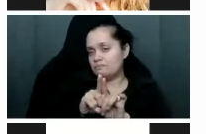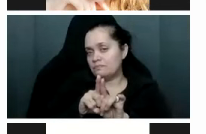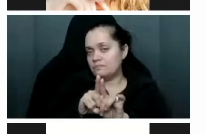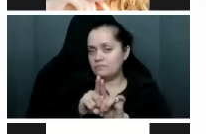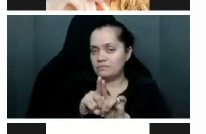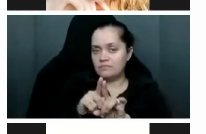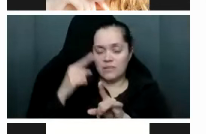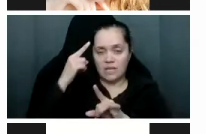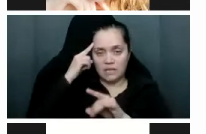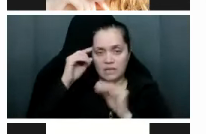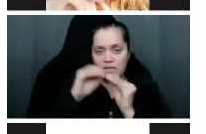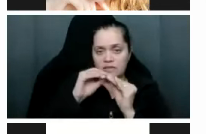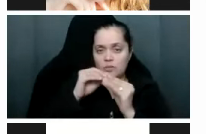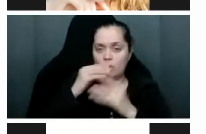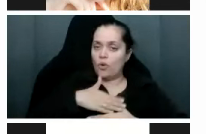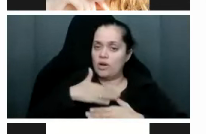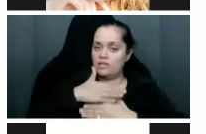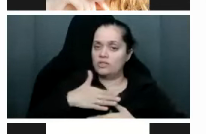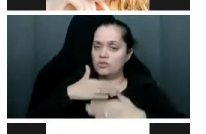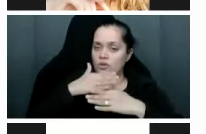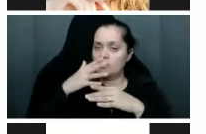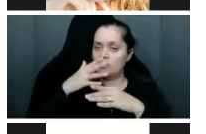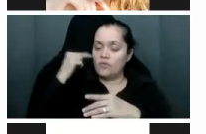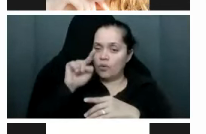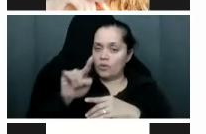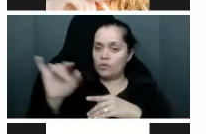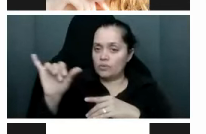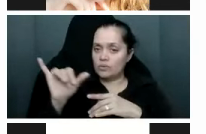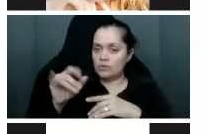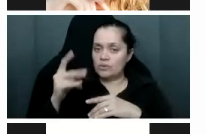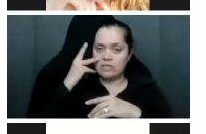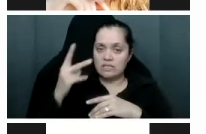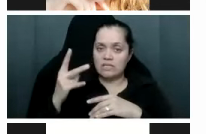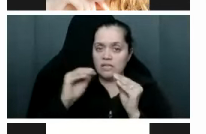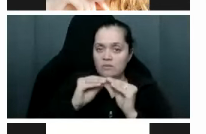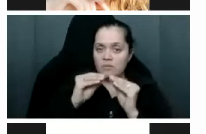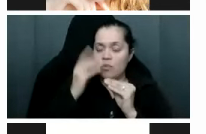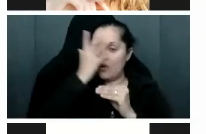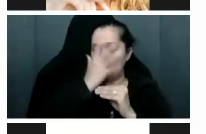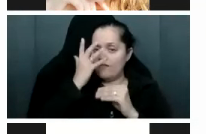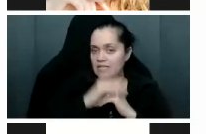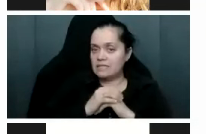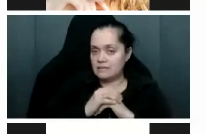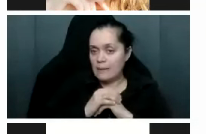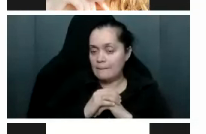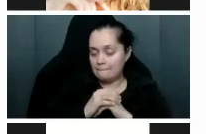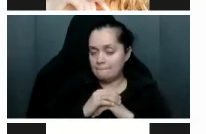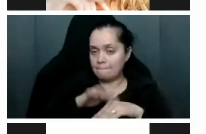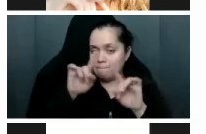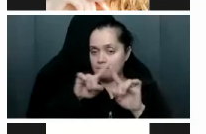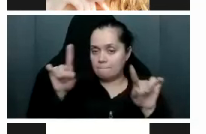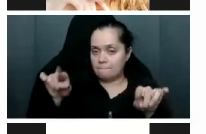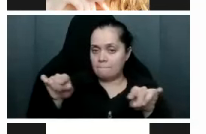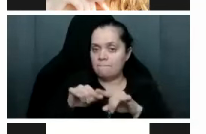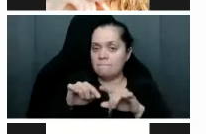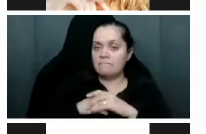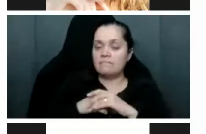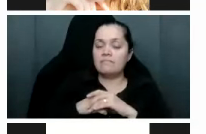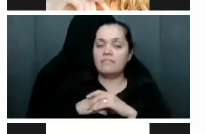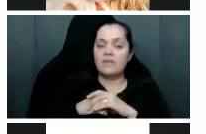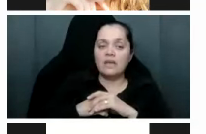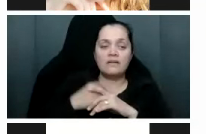think it's more enjoyable, maybe for you too, to see more faces on the screen. So